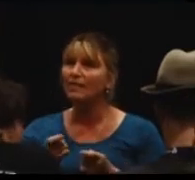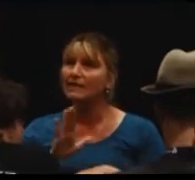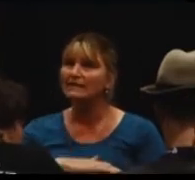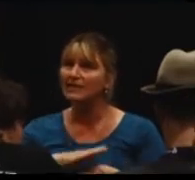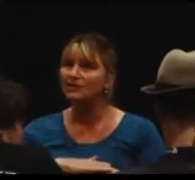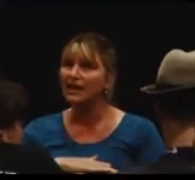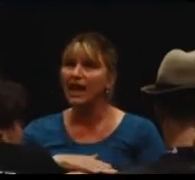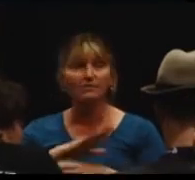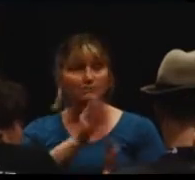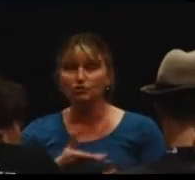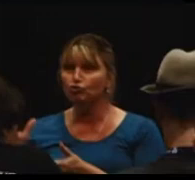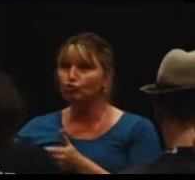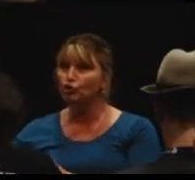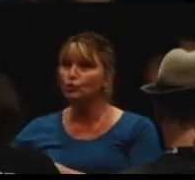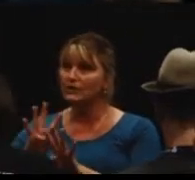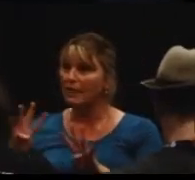and enjoy from here.